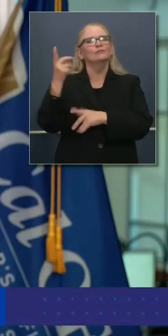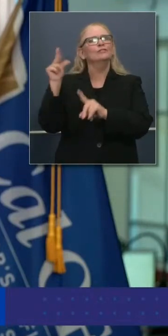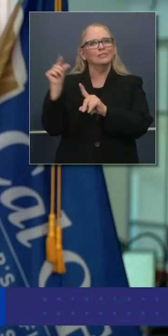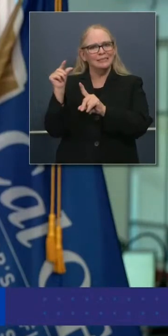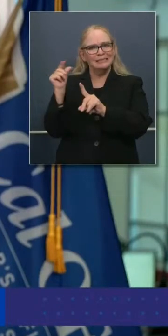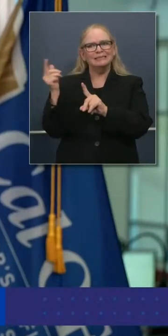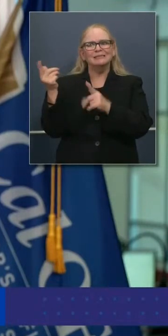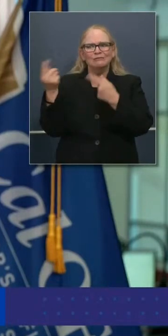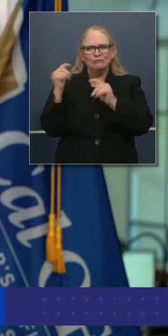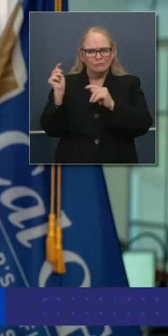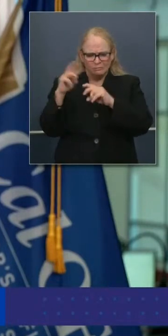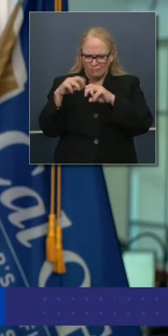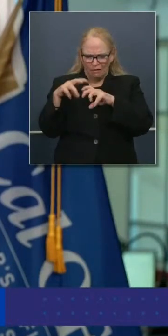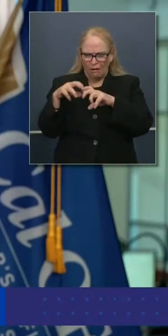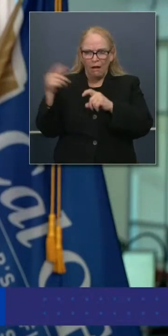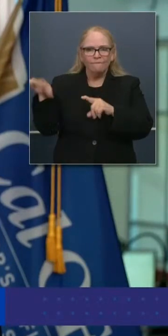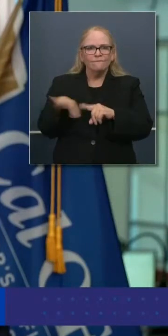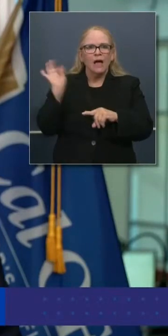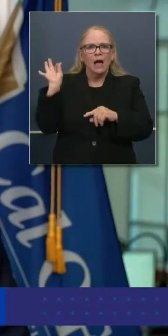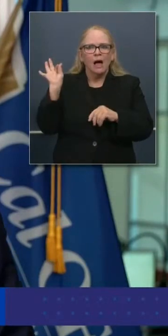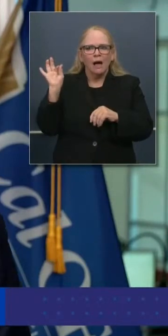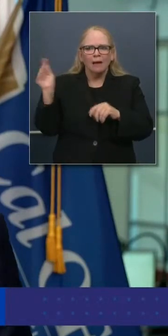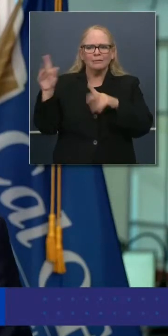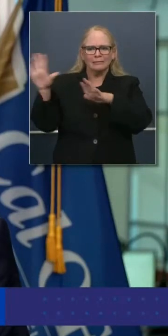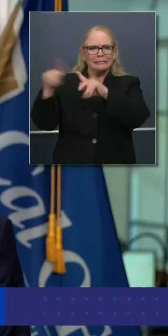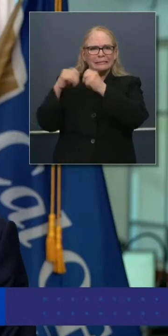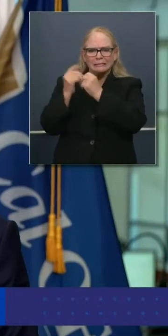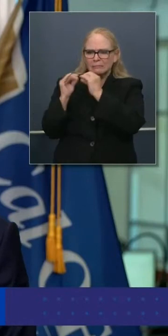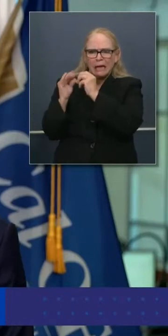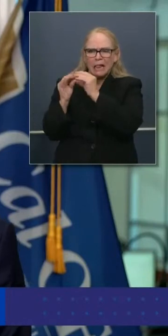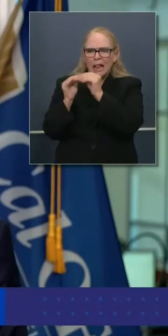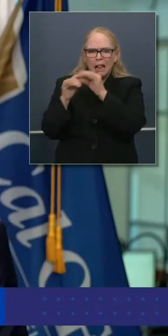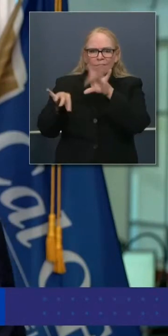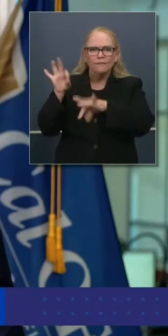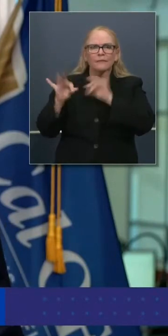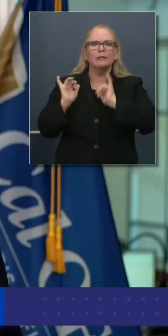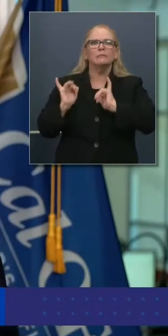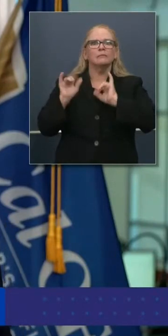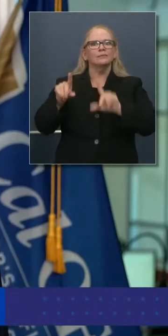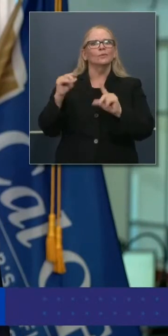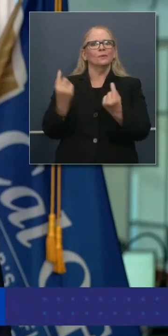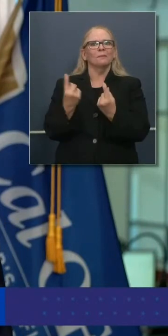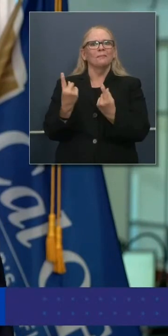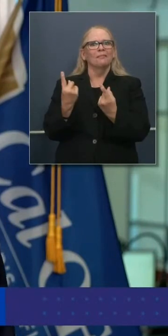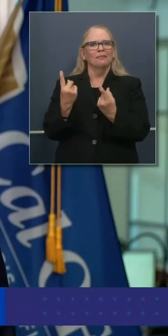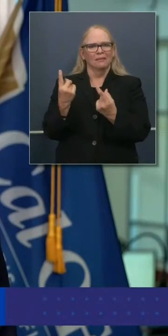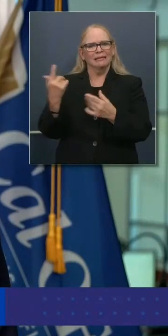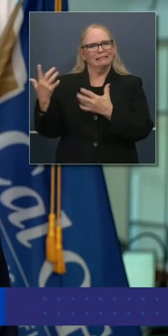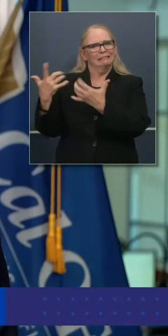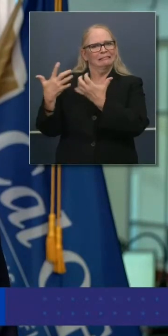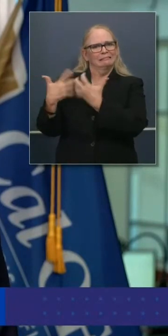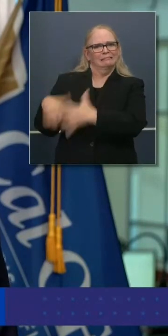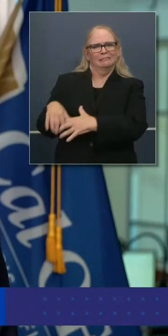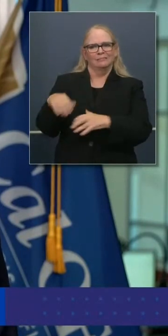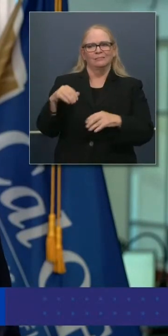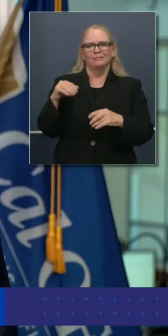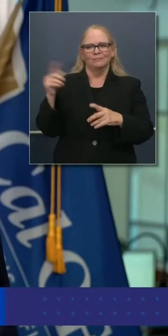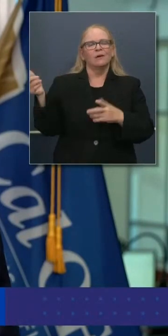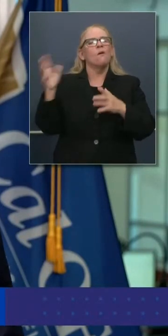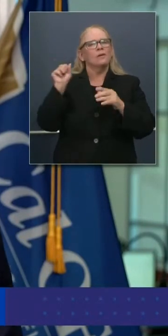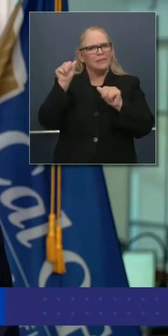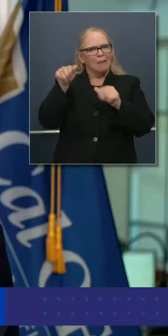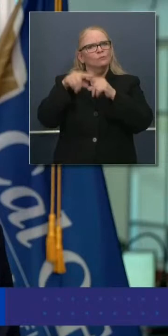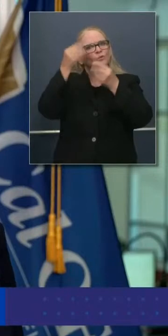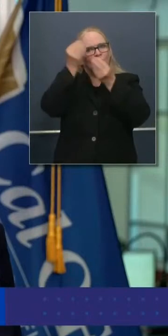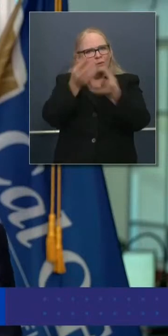and the nuance, working with his team to understand exactly what went wrong with the background or the backlog. Let me